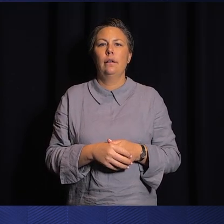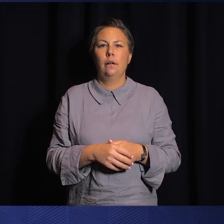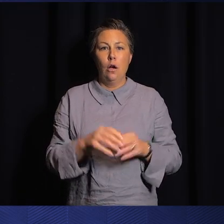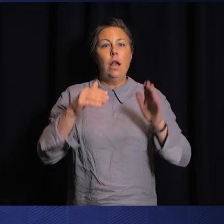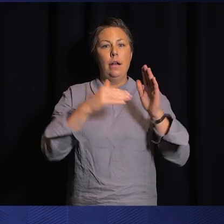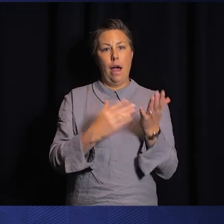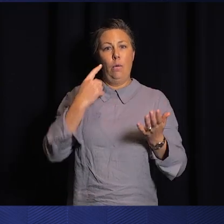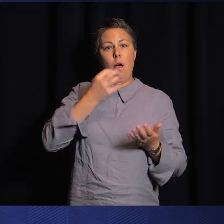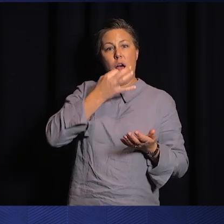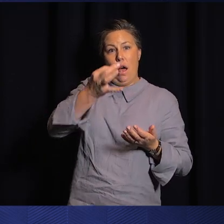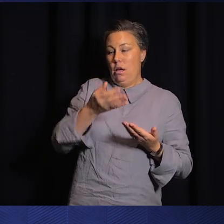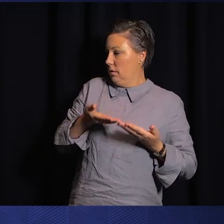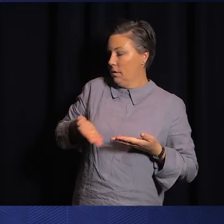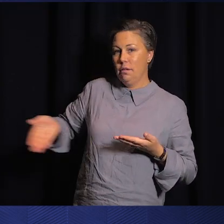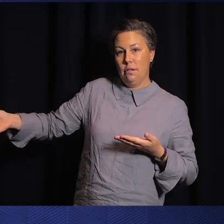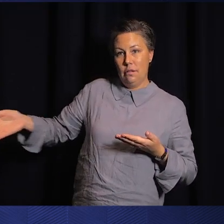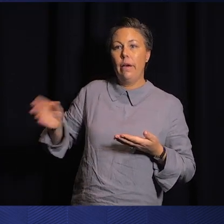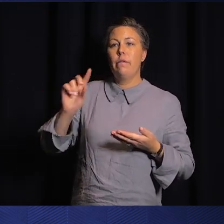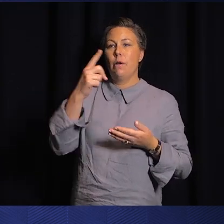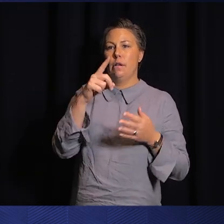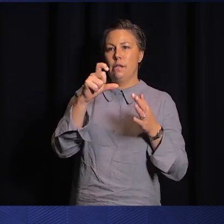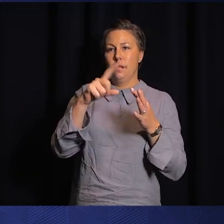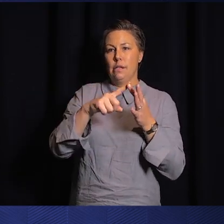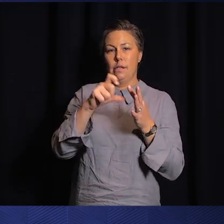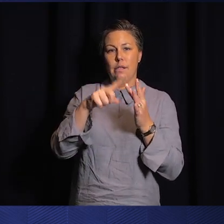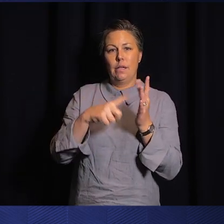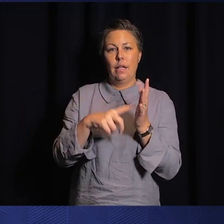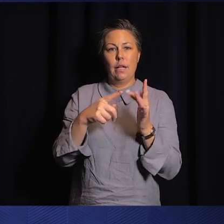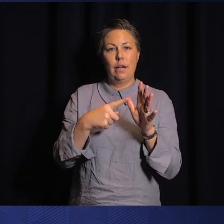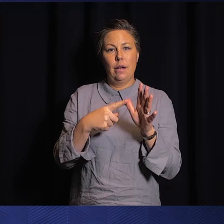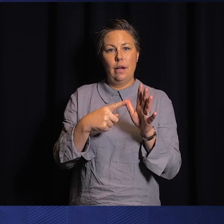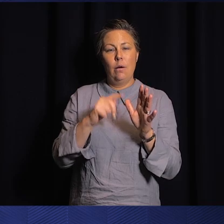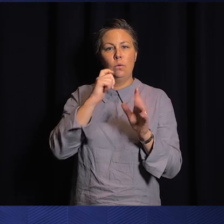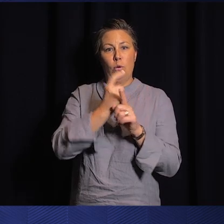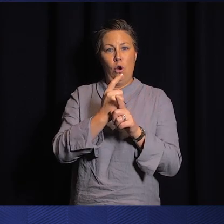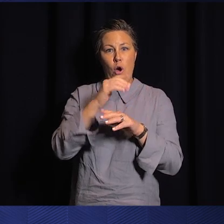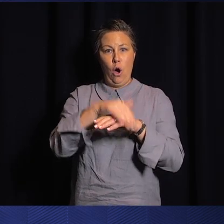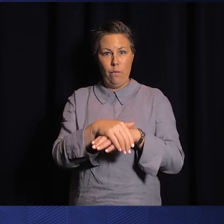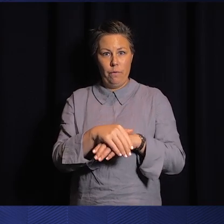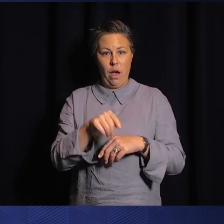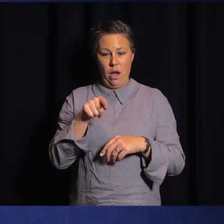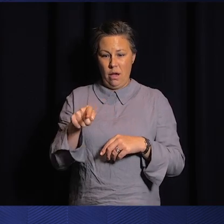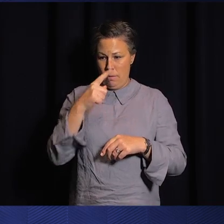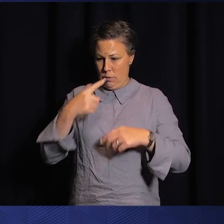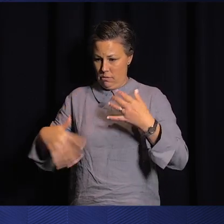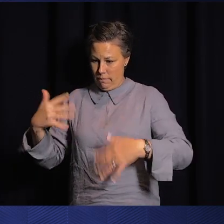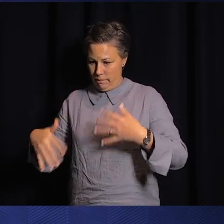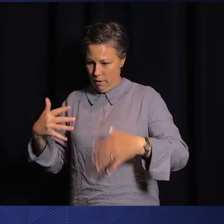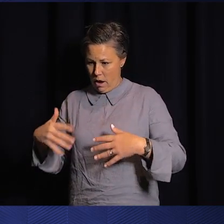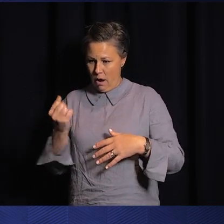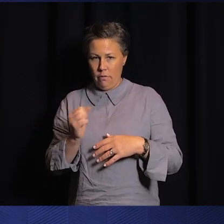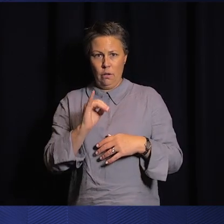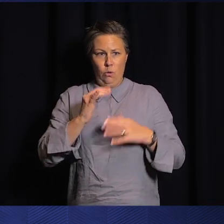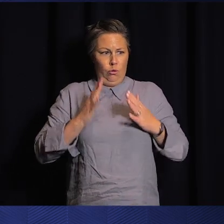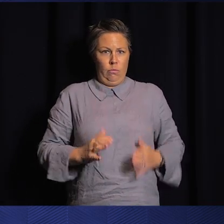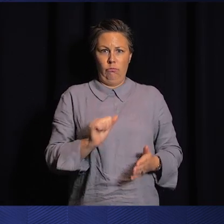floor to Cecilia Jimenez de Mari, who will connect those impacts to human rights principles. So what is a human